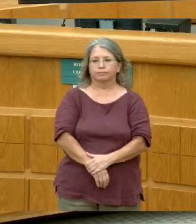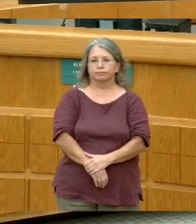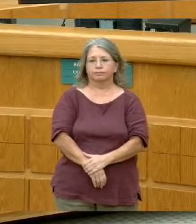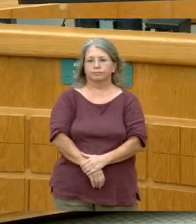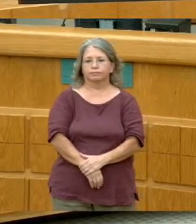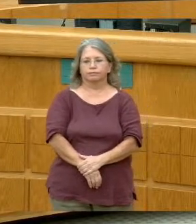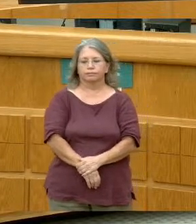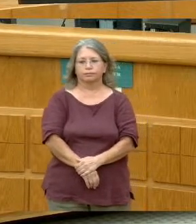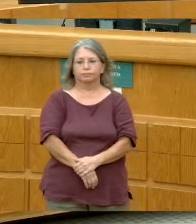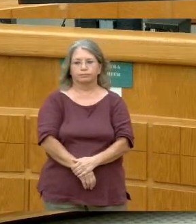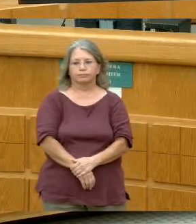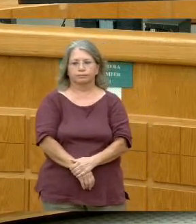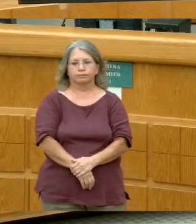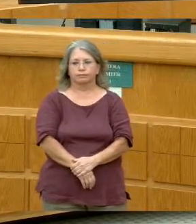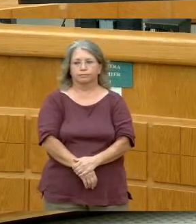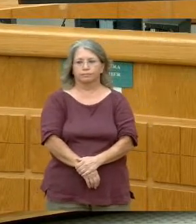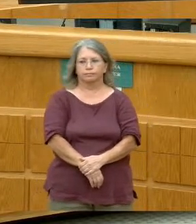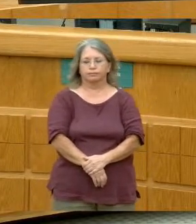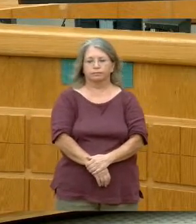reportadas hoy.